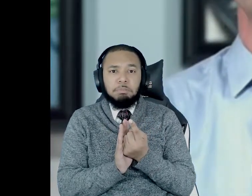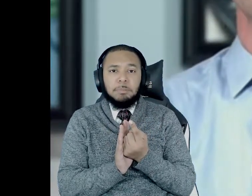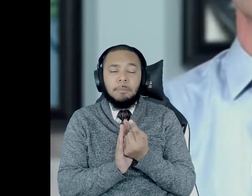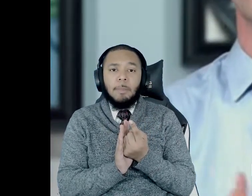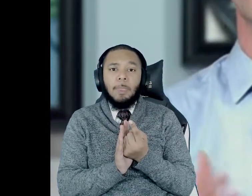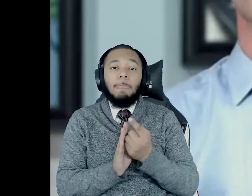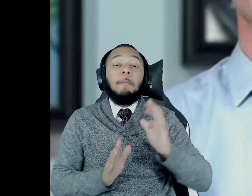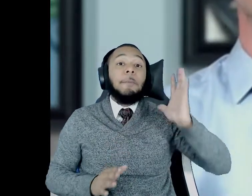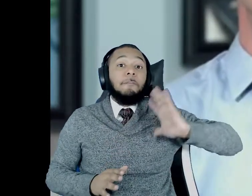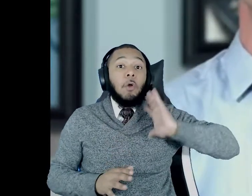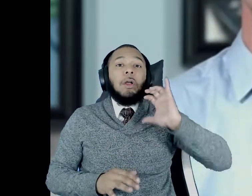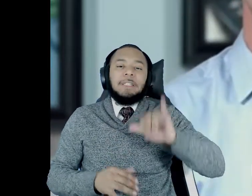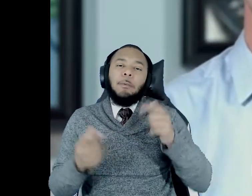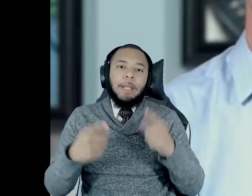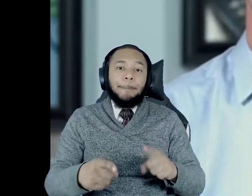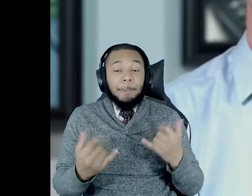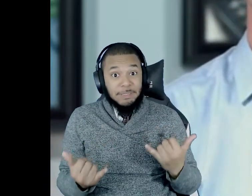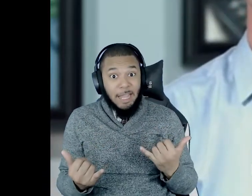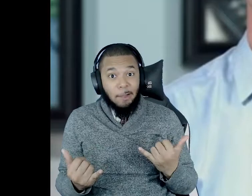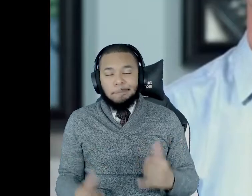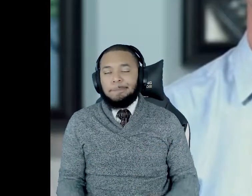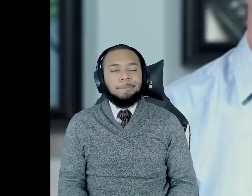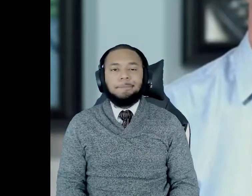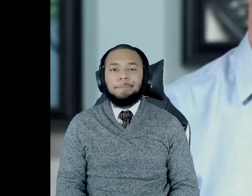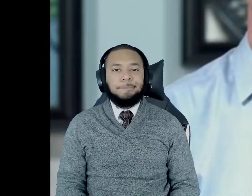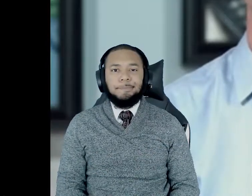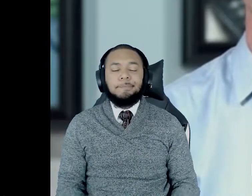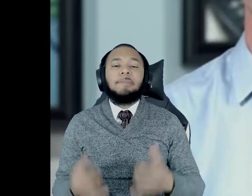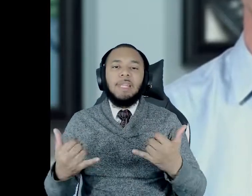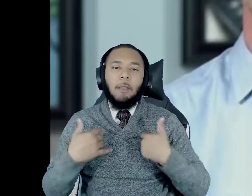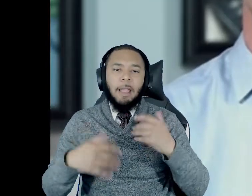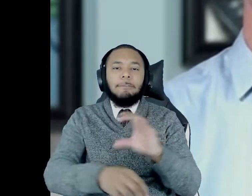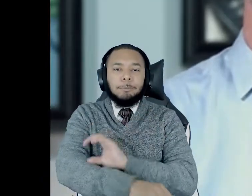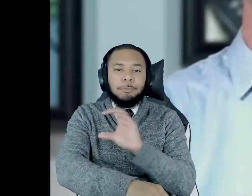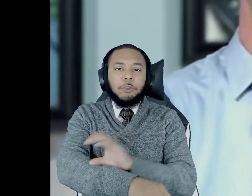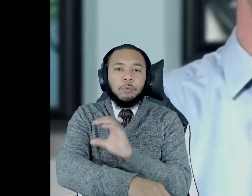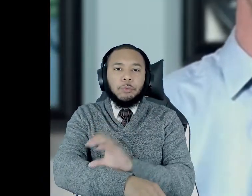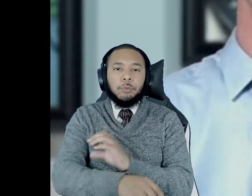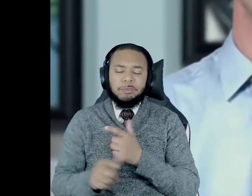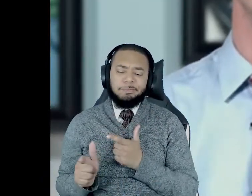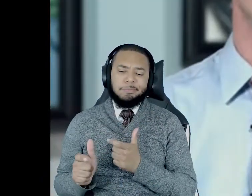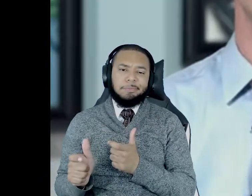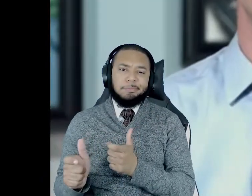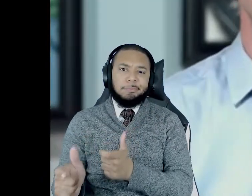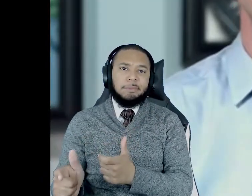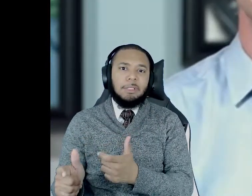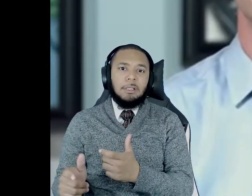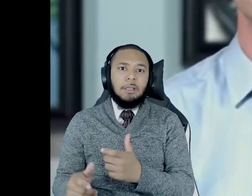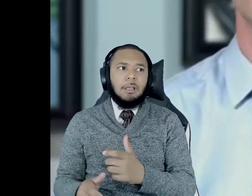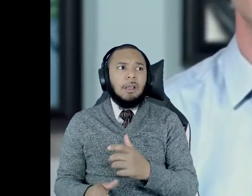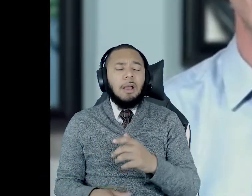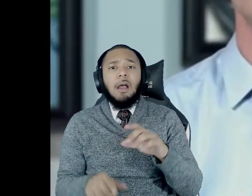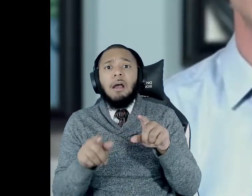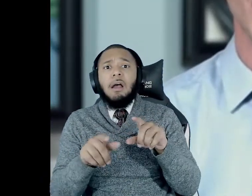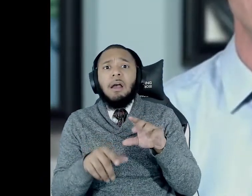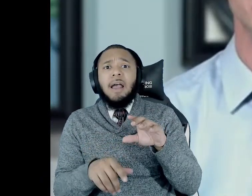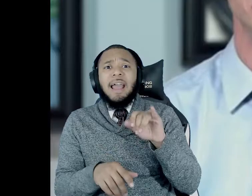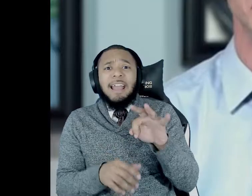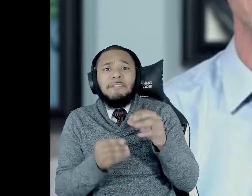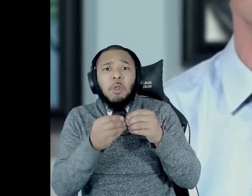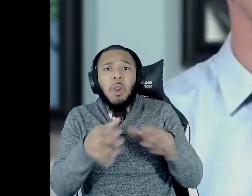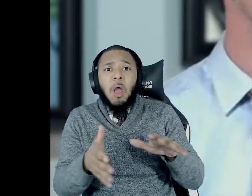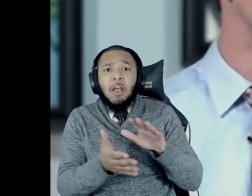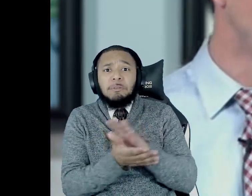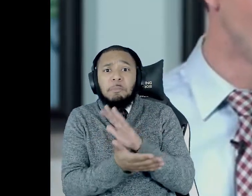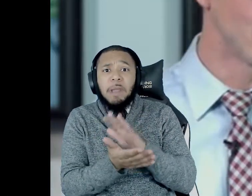There are computer programs that can do this much more efficiently. And besides, if you lost your paper time card, how sad would you